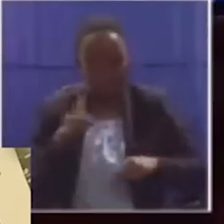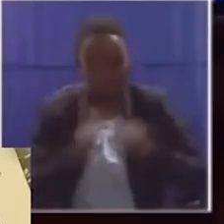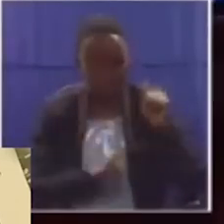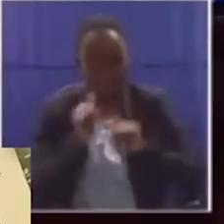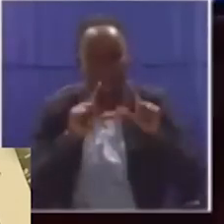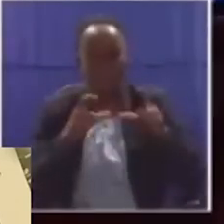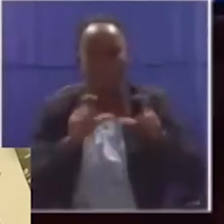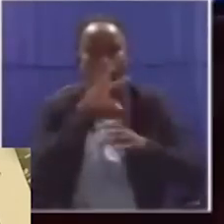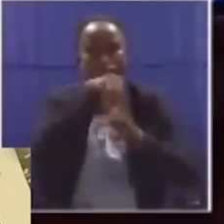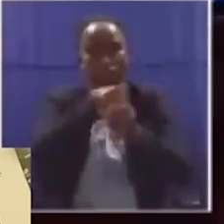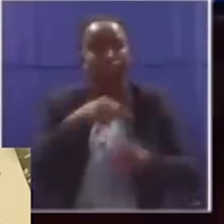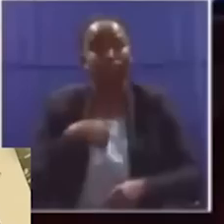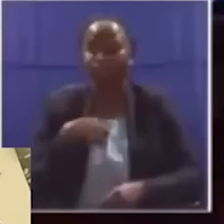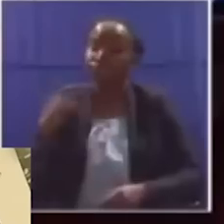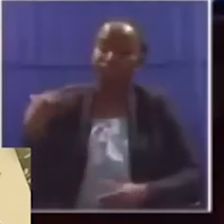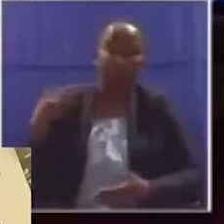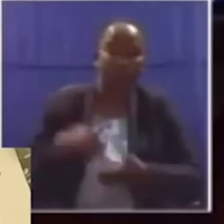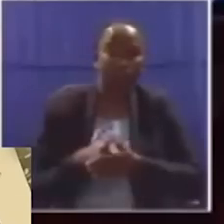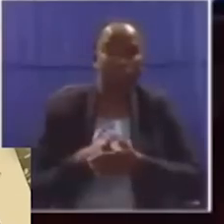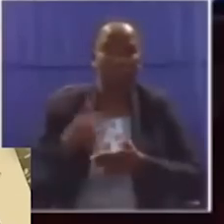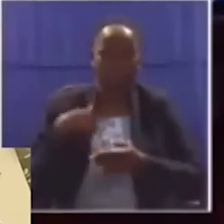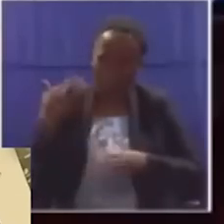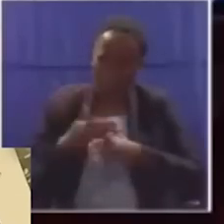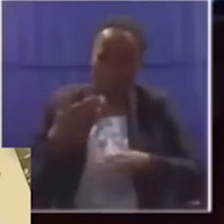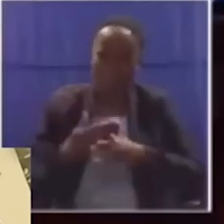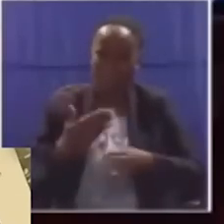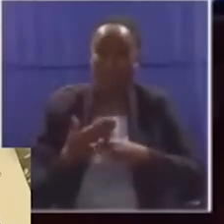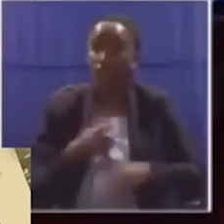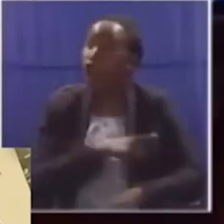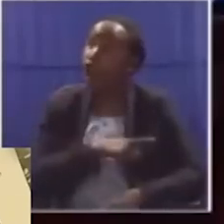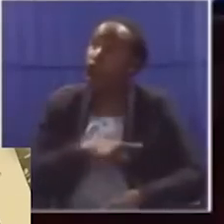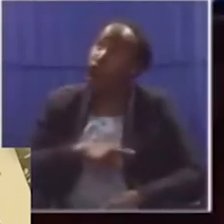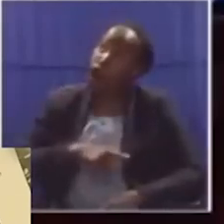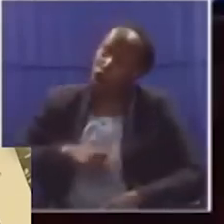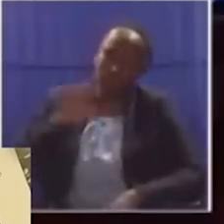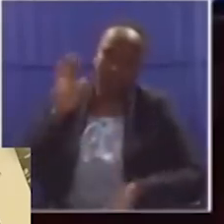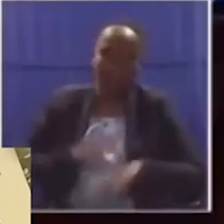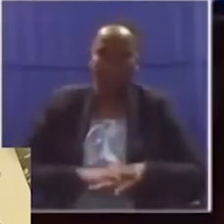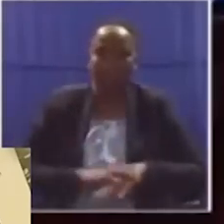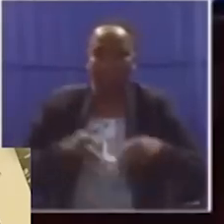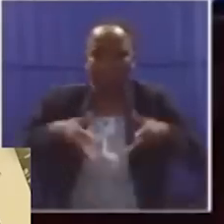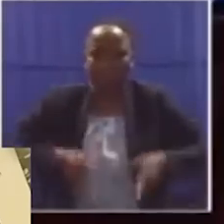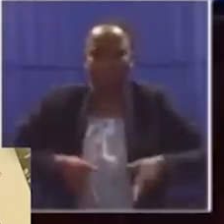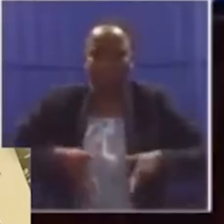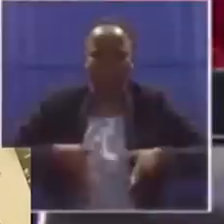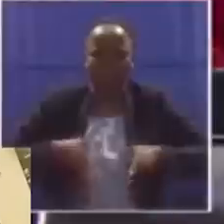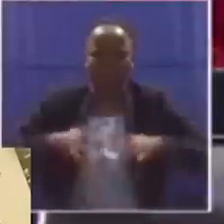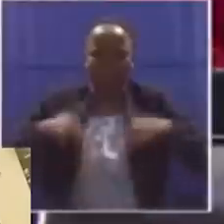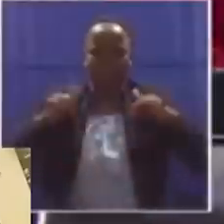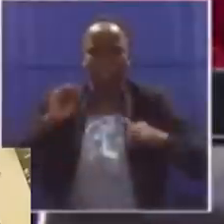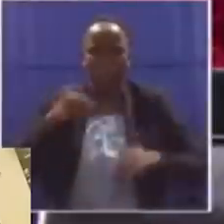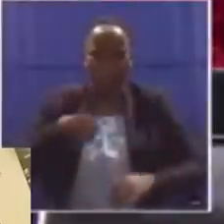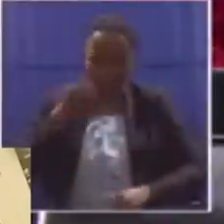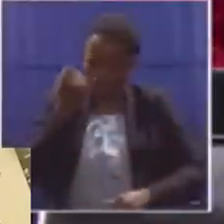House. I've been a presiding officer longer than anybody I know in this country. And I think I do understand the